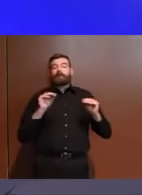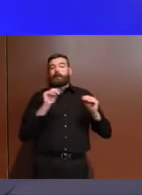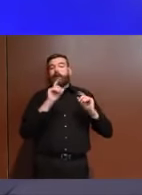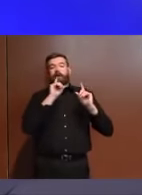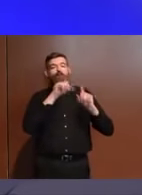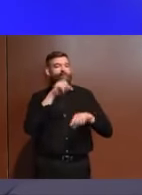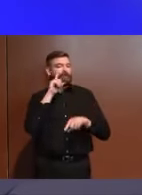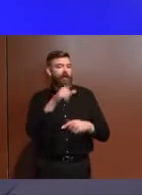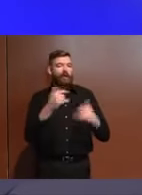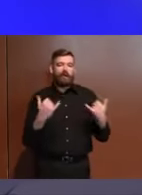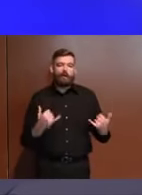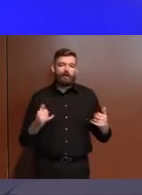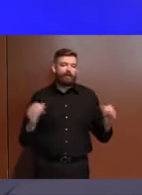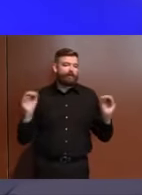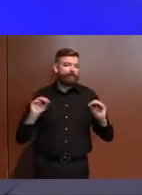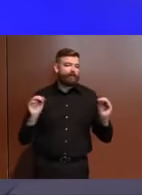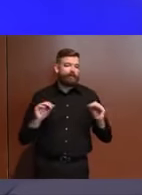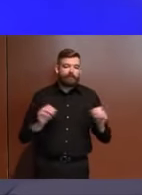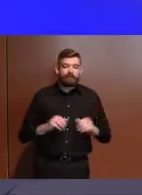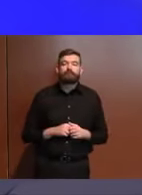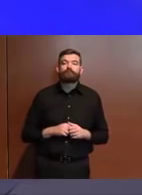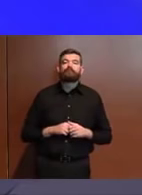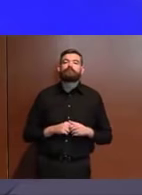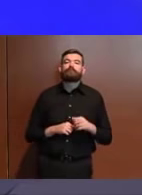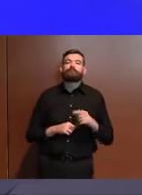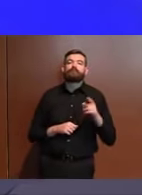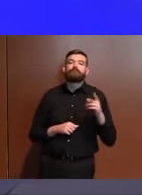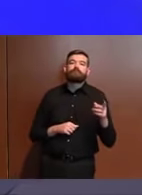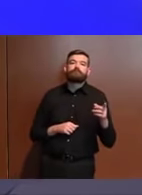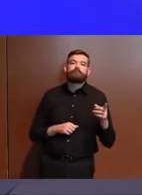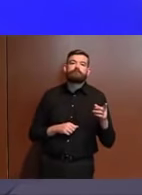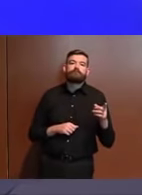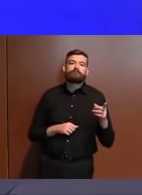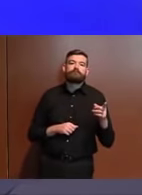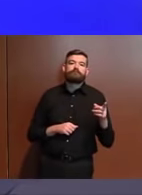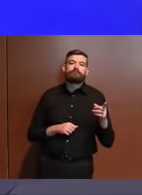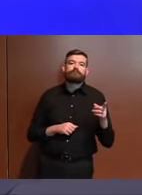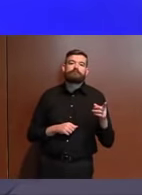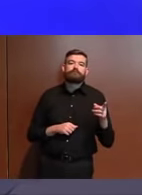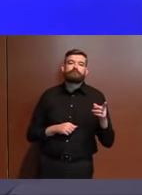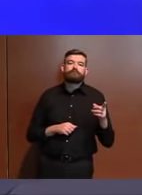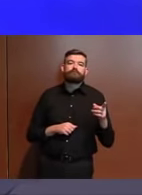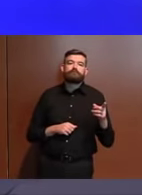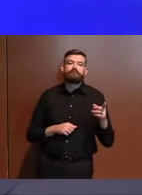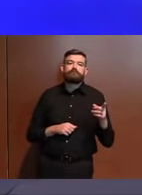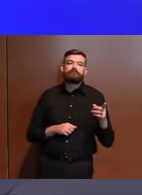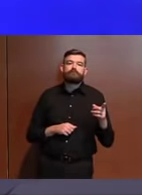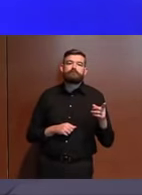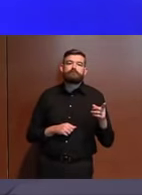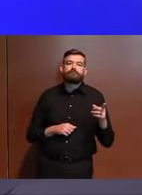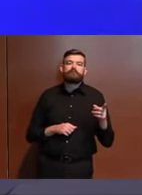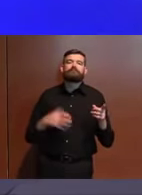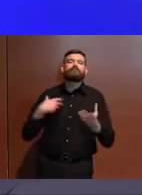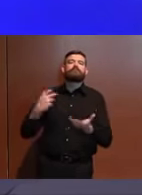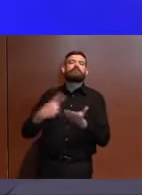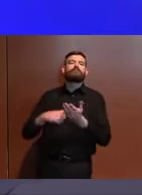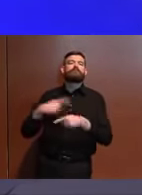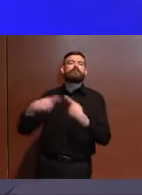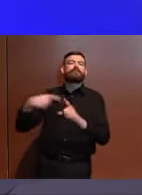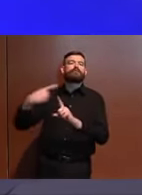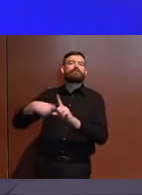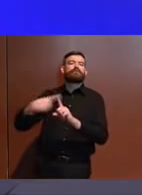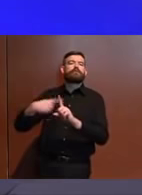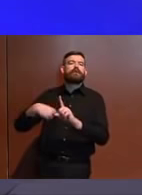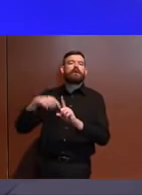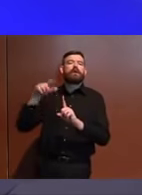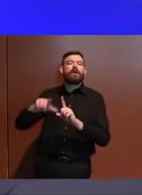Yeah. Yeah, one more thing with the landlords who were trying to do right by their tenants. With the what, sorry? The landlords? The landlords. You alluded to mortgage forgiveness.